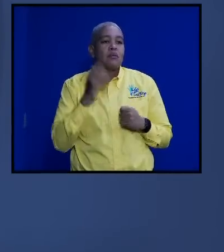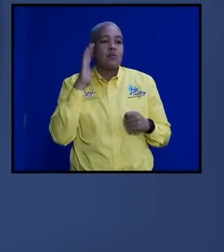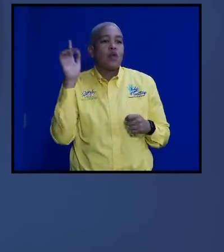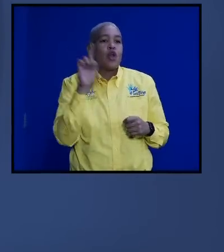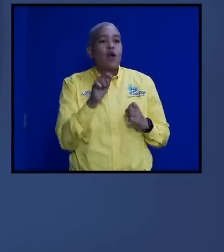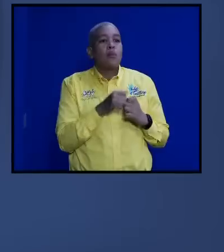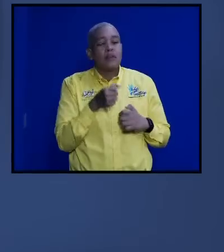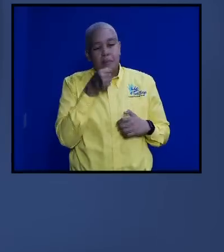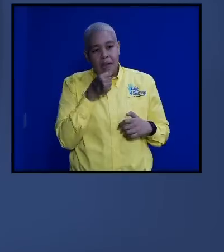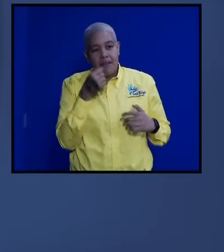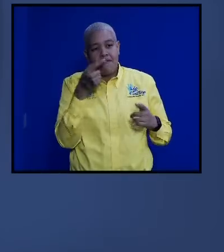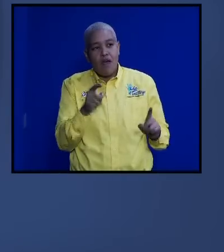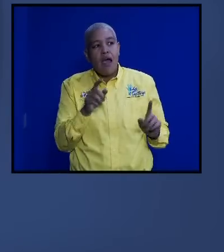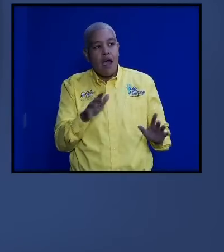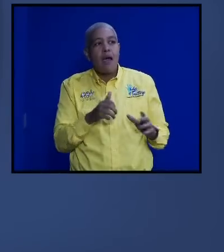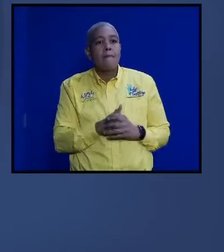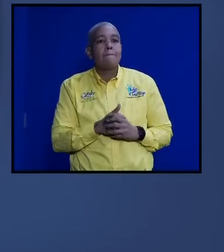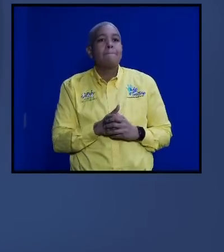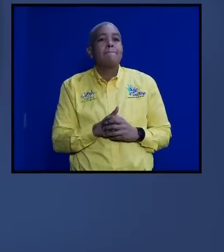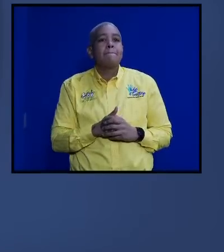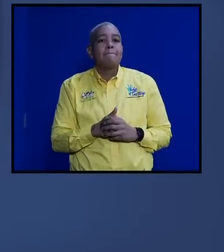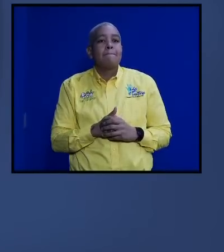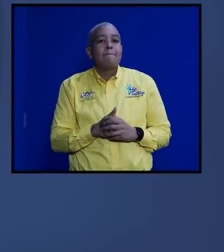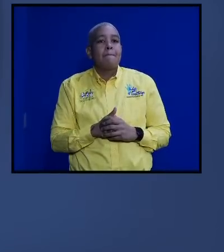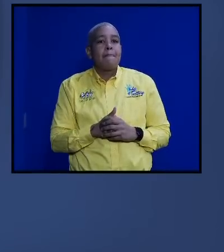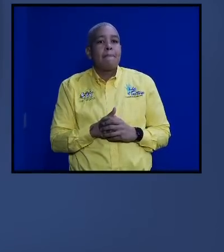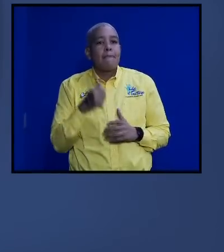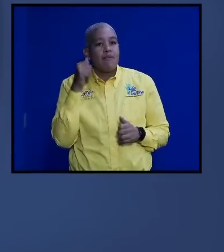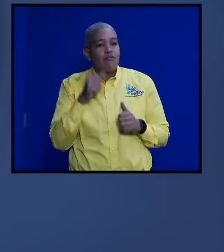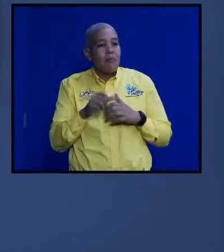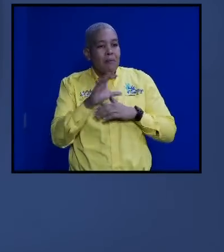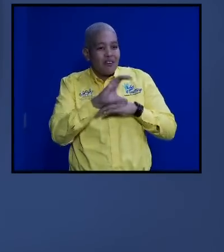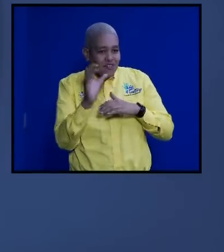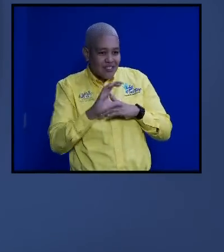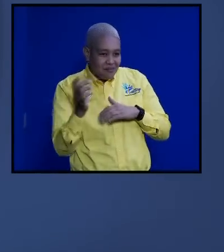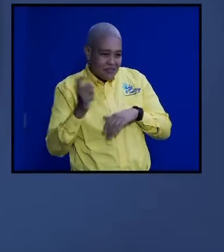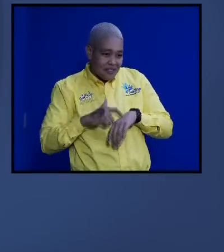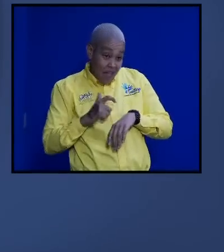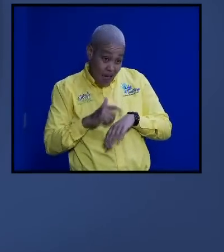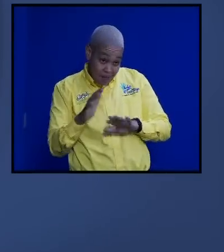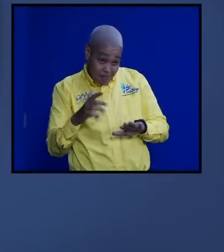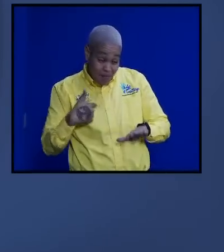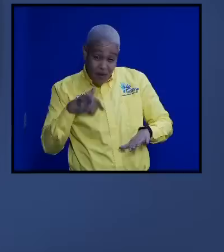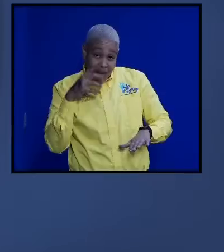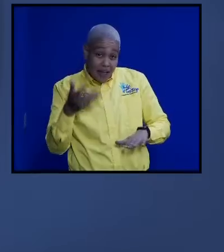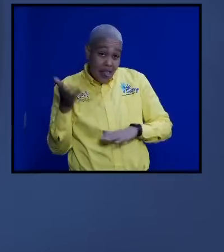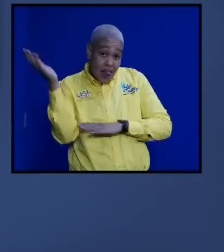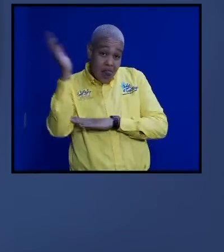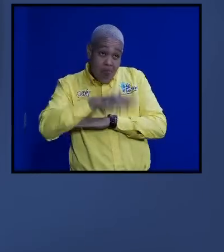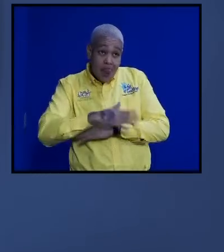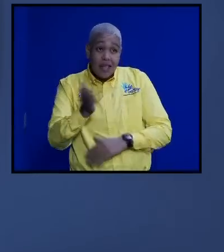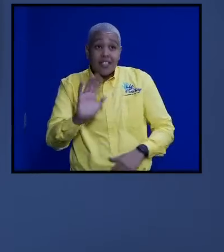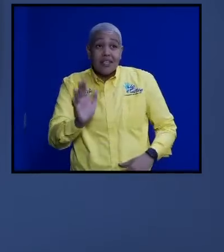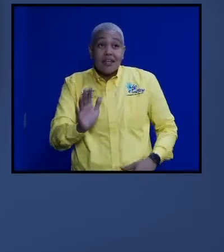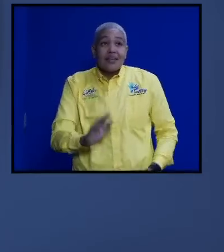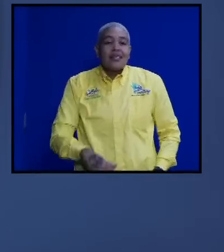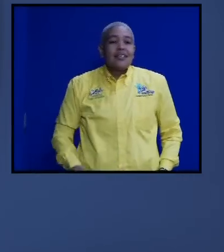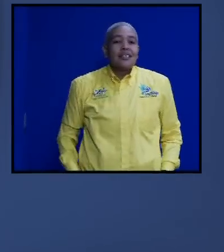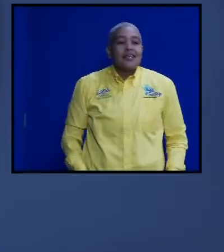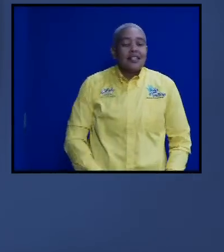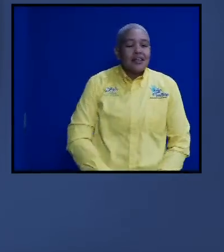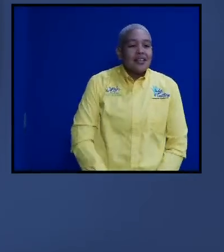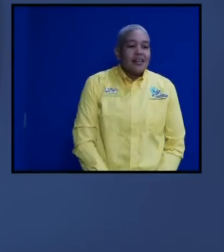with a microphone. Remember, it's Christmas. Yes, so we're not going to be here too long.